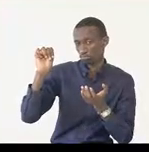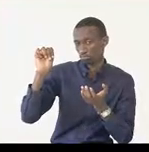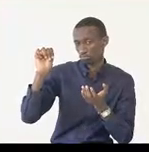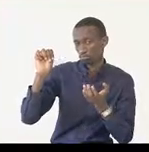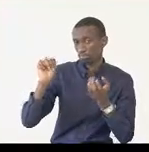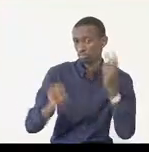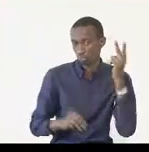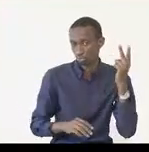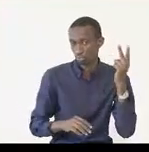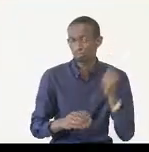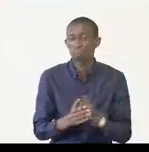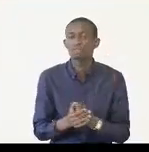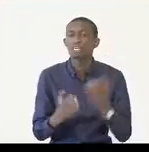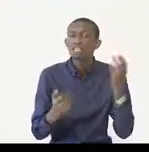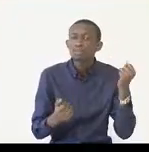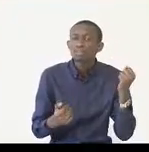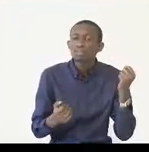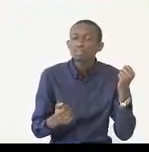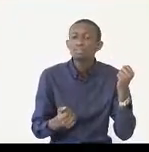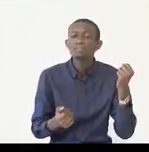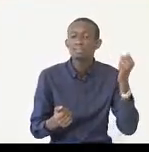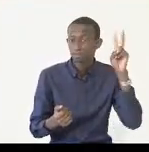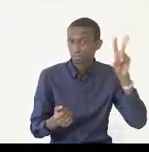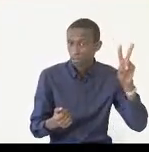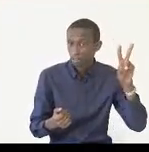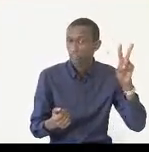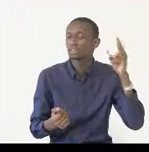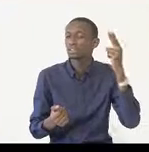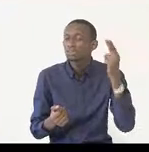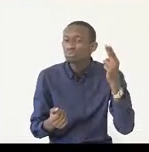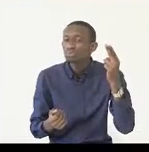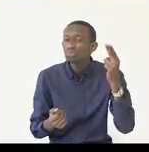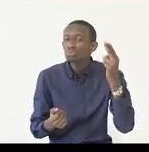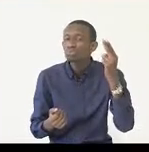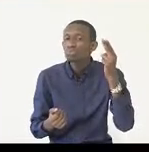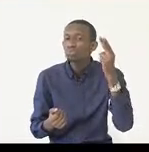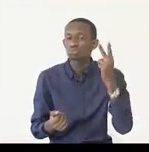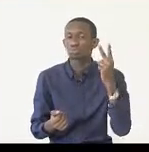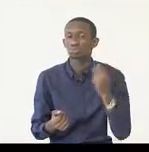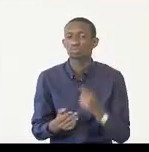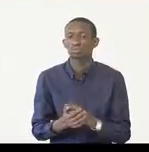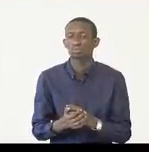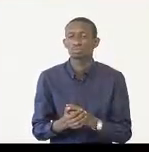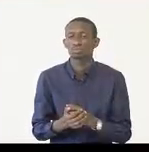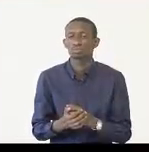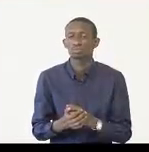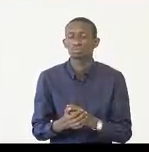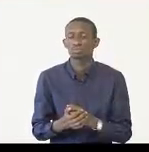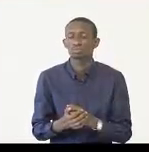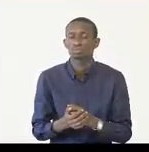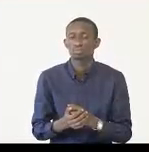a speed U2. That is initial velocity, initial, because this is before